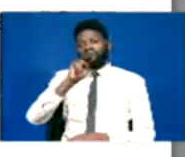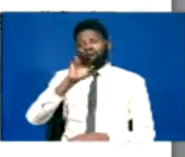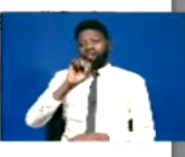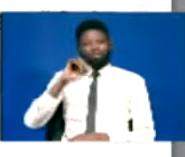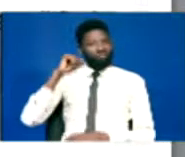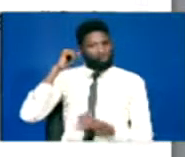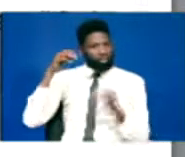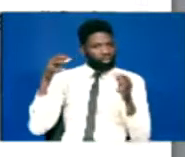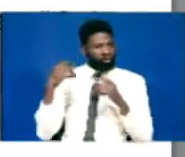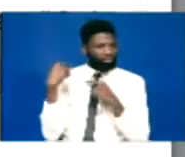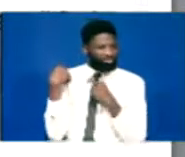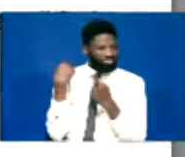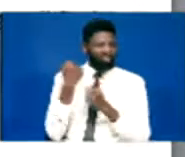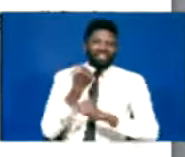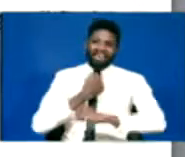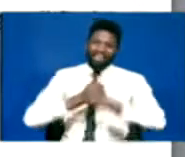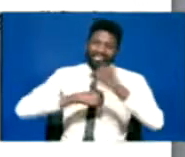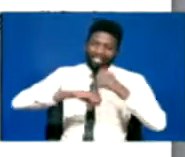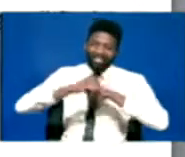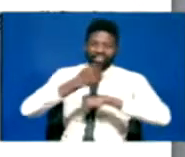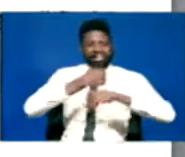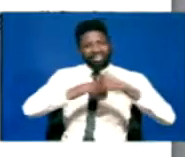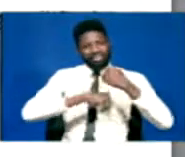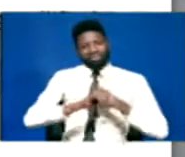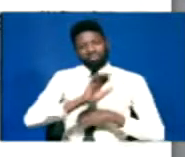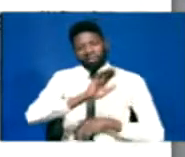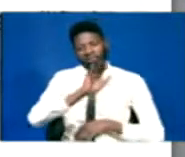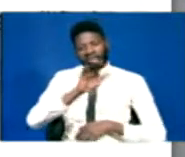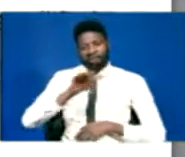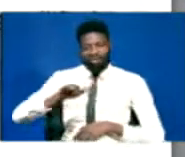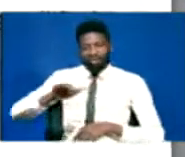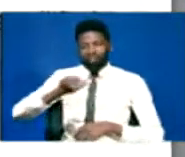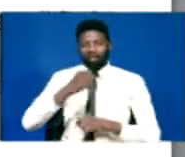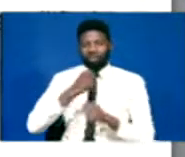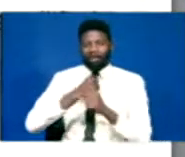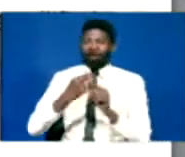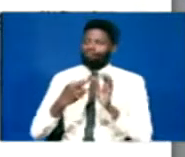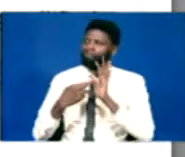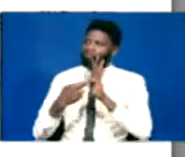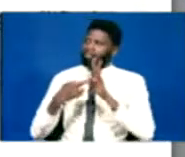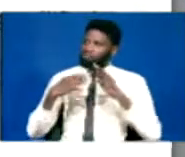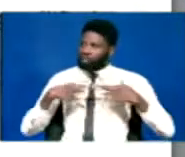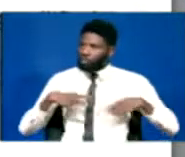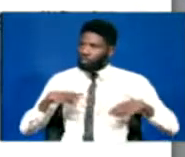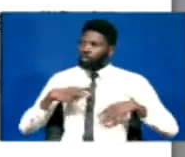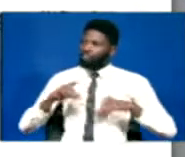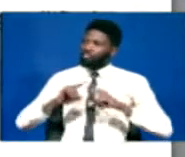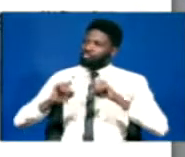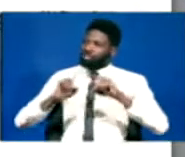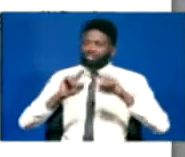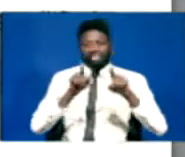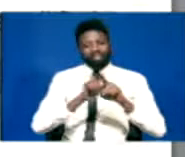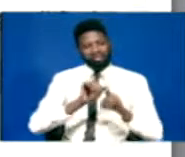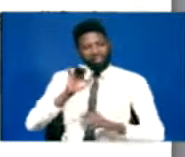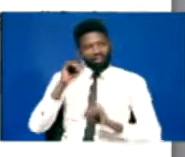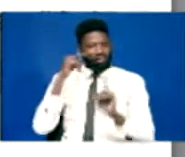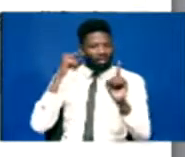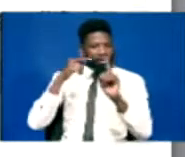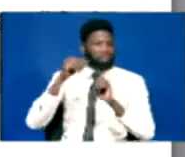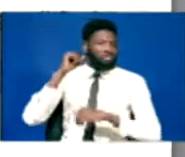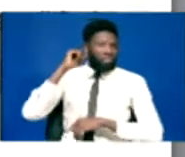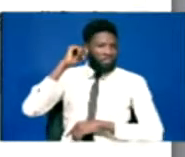in his spaces that he has been representing other people and also his political ambitions. But moving